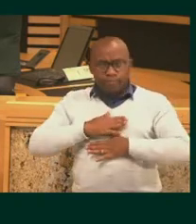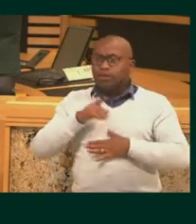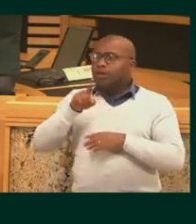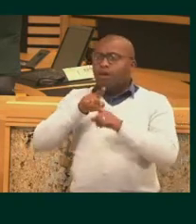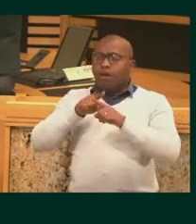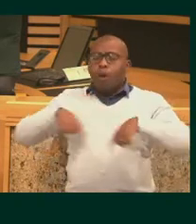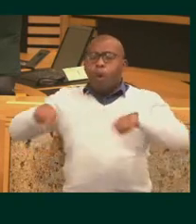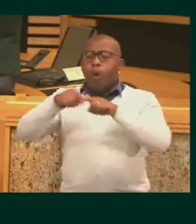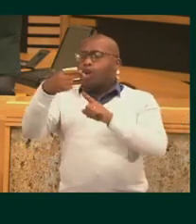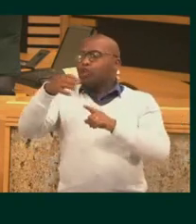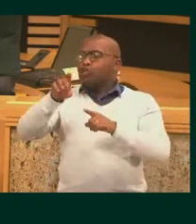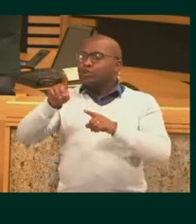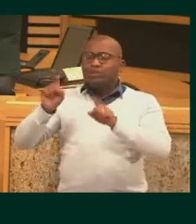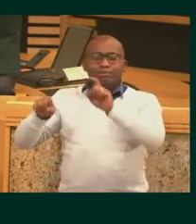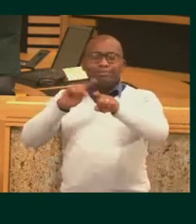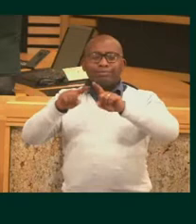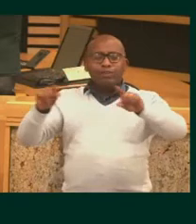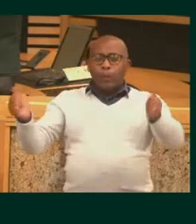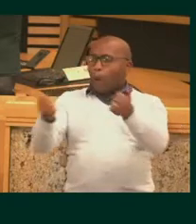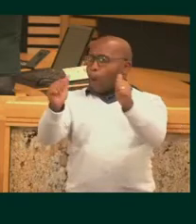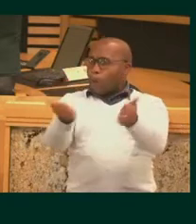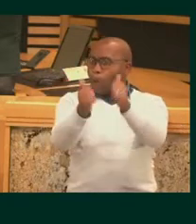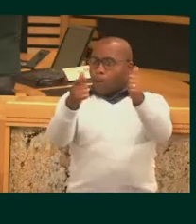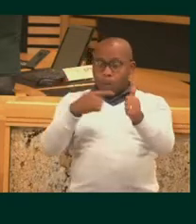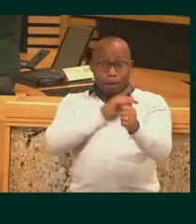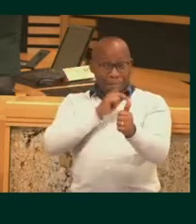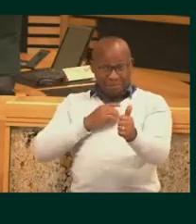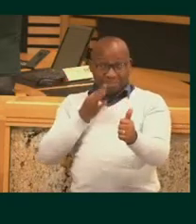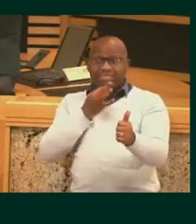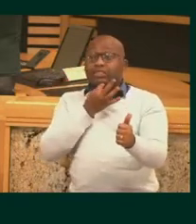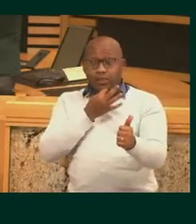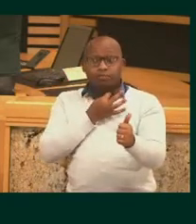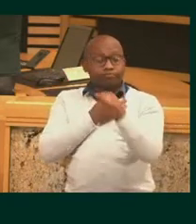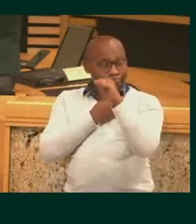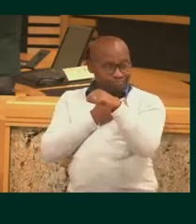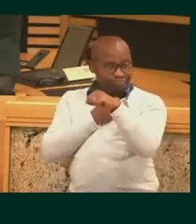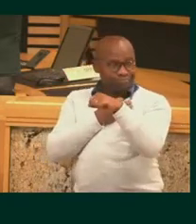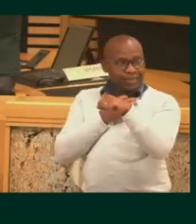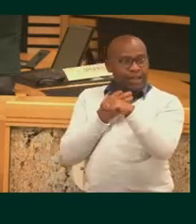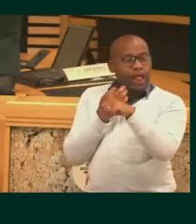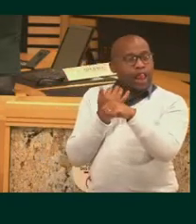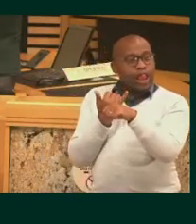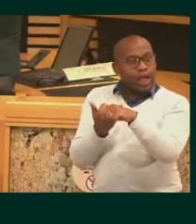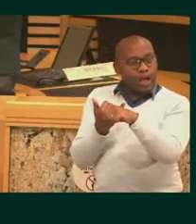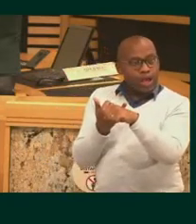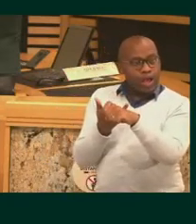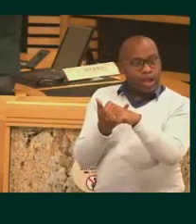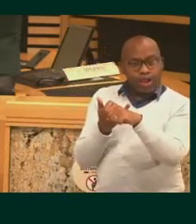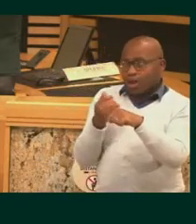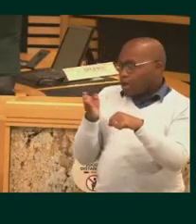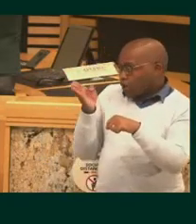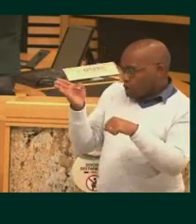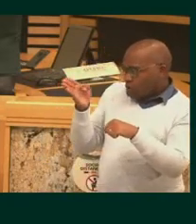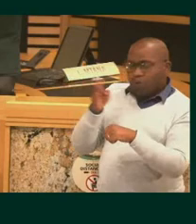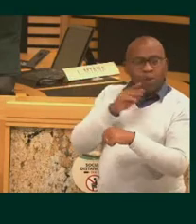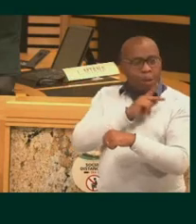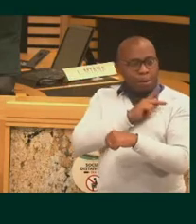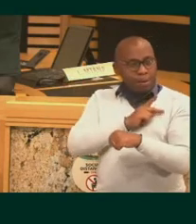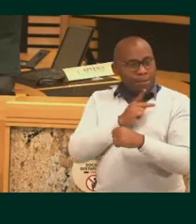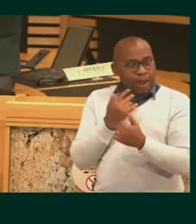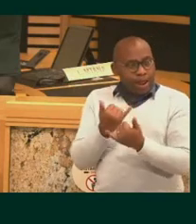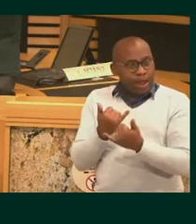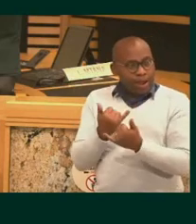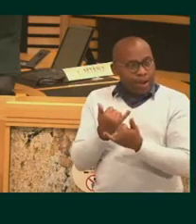HS um as stated uh in the response um could the the premier or acting Premier please just